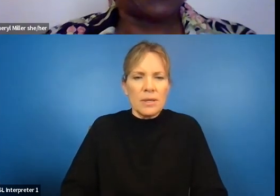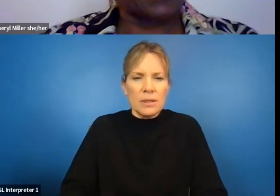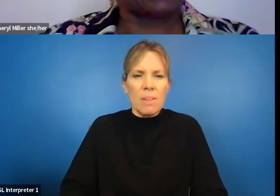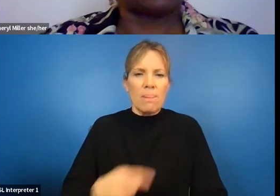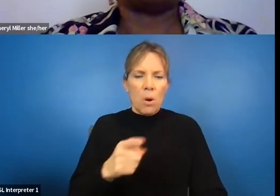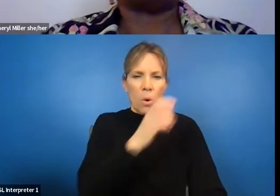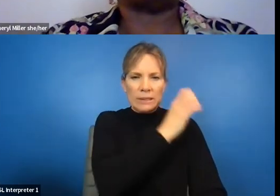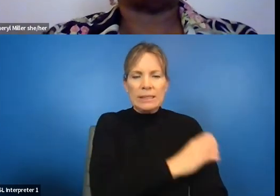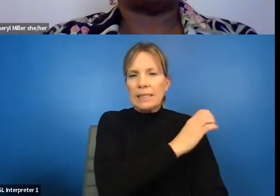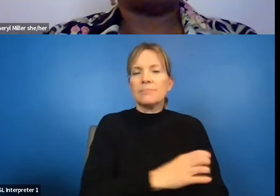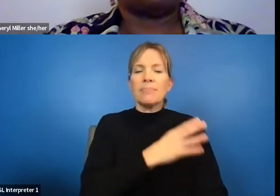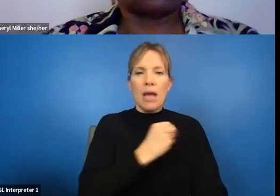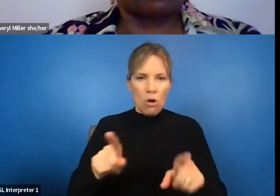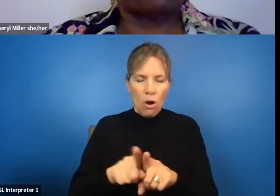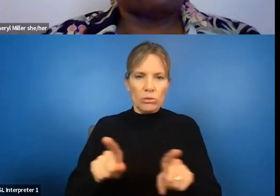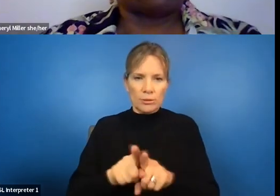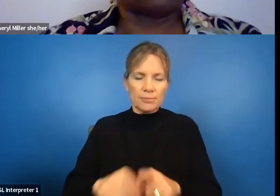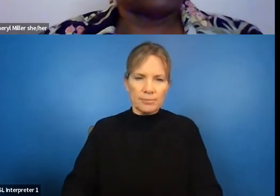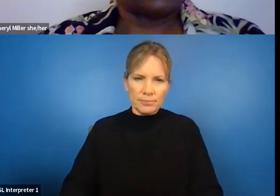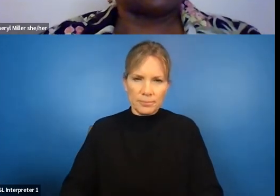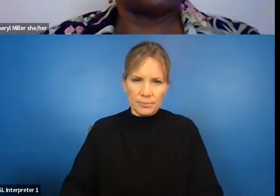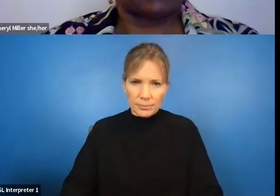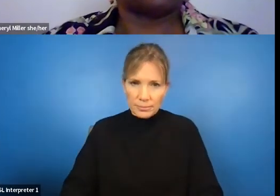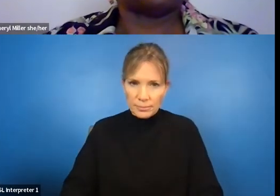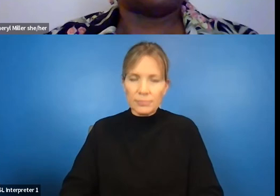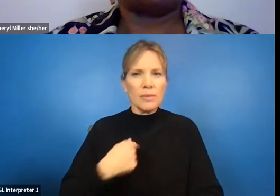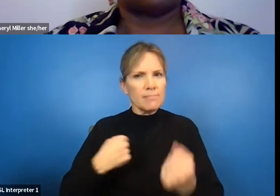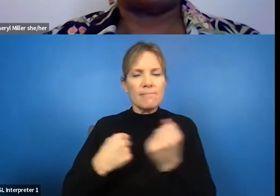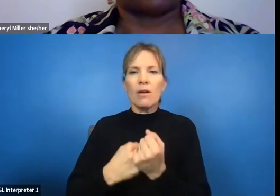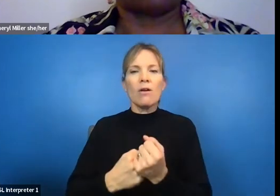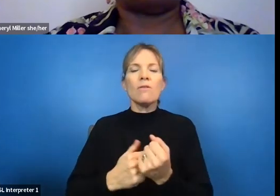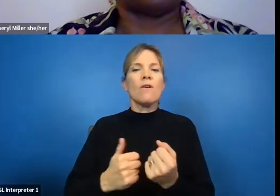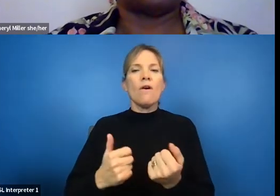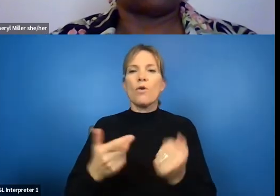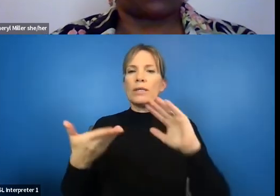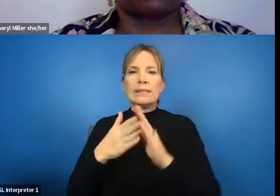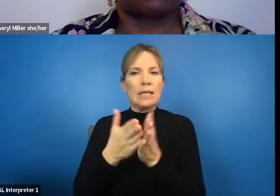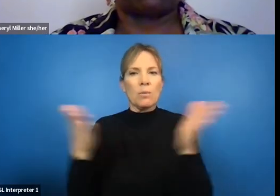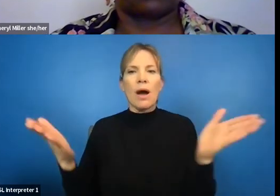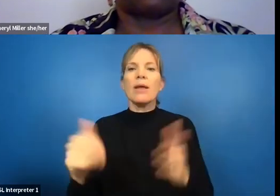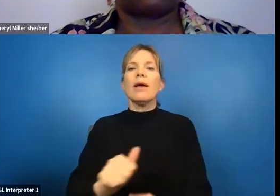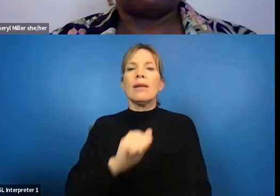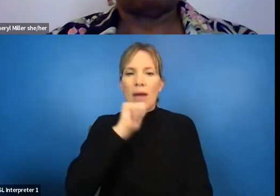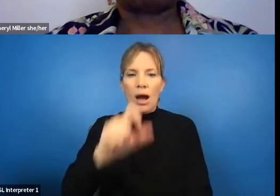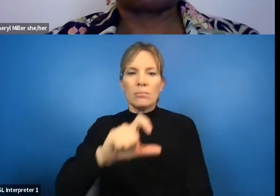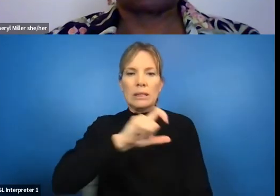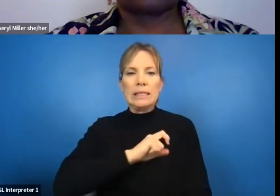clinics, and also for a citywide non-police crisis